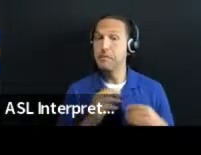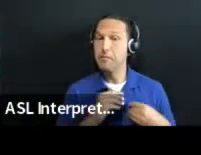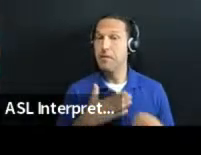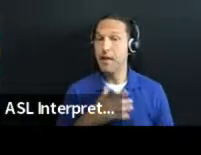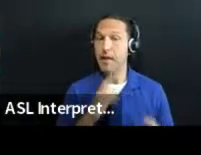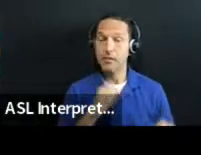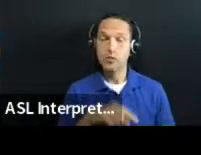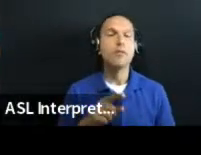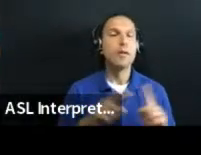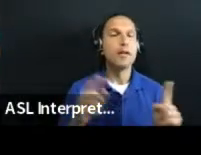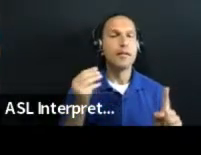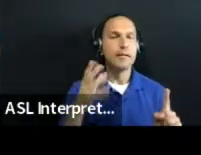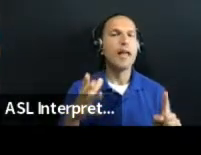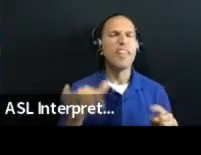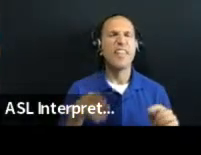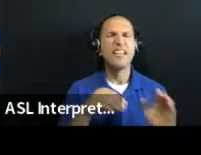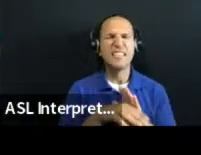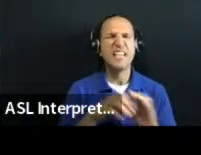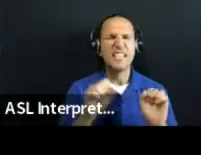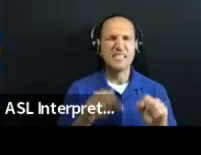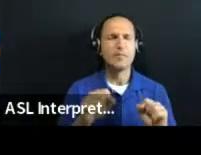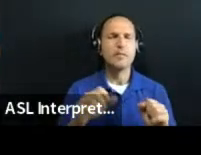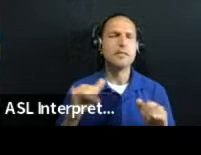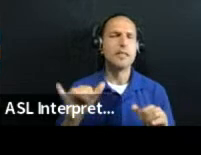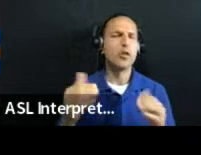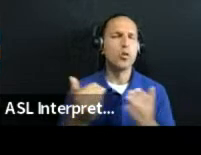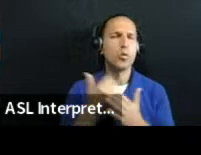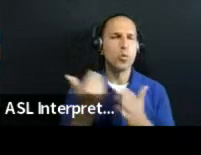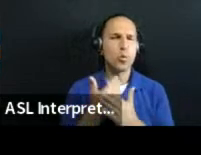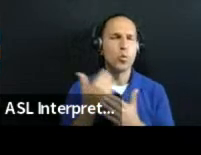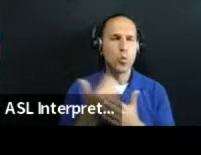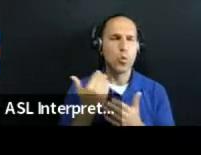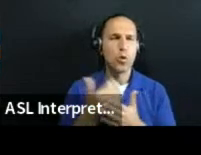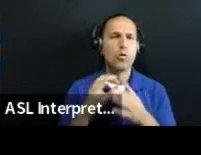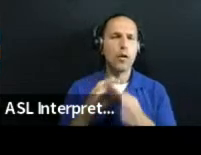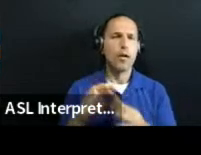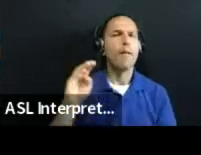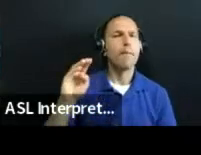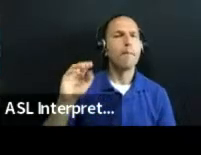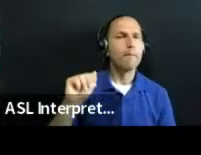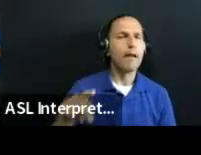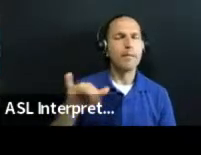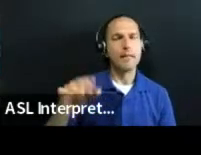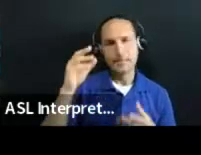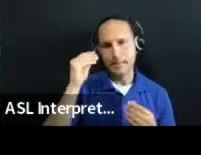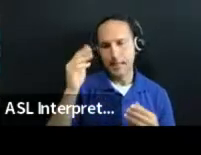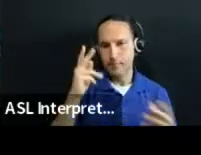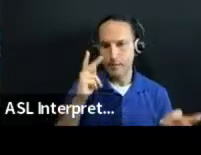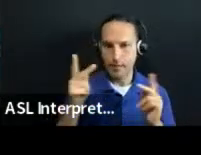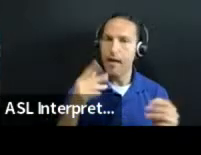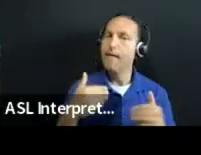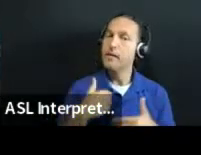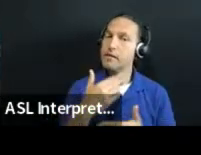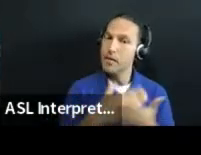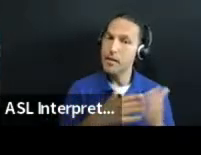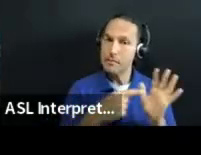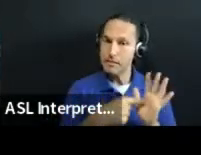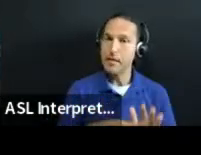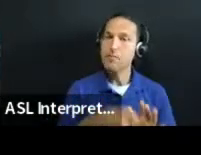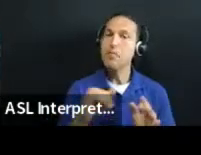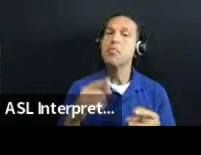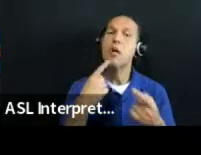is accessibility is kind of still in its infancy stages when it comes to maps and data visualizations. We have examples of things that